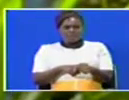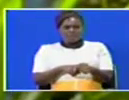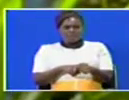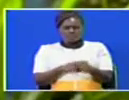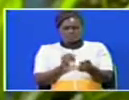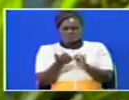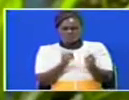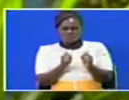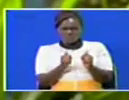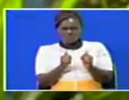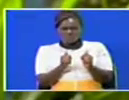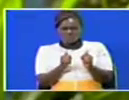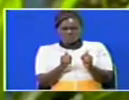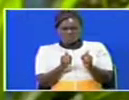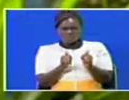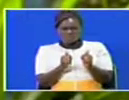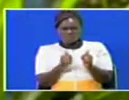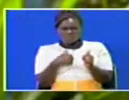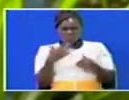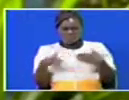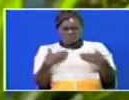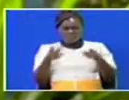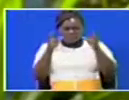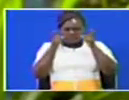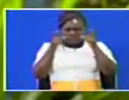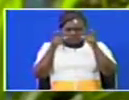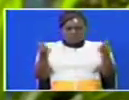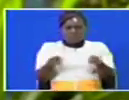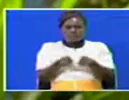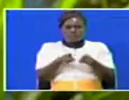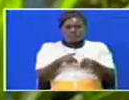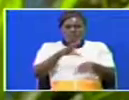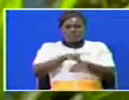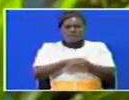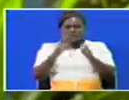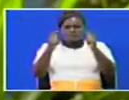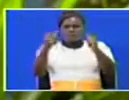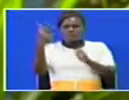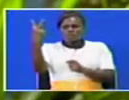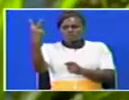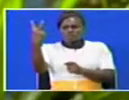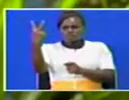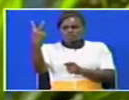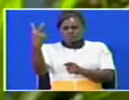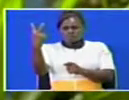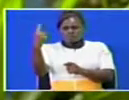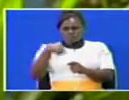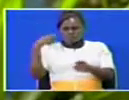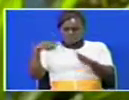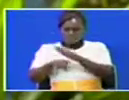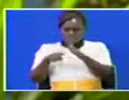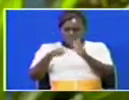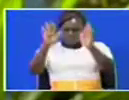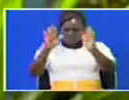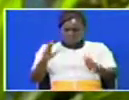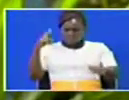ended, me, I played every game of Tusker, and then we managed to take two trophies, and then I scored crucial games